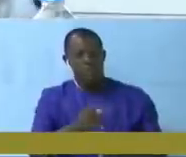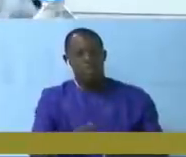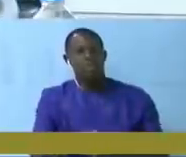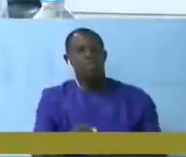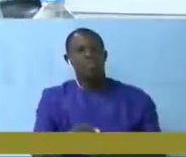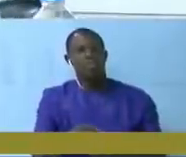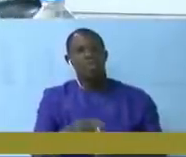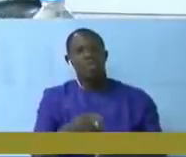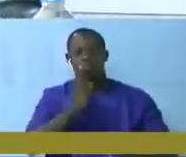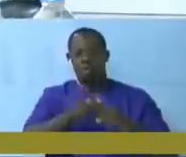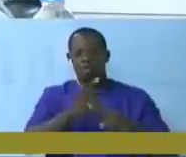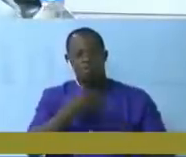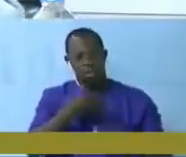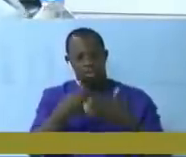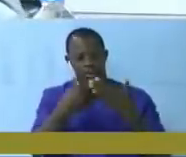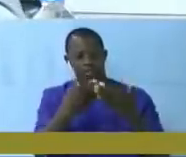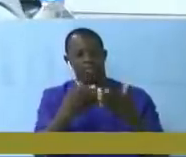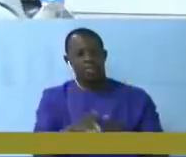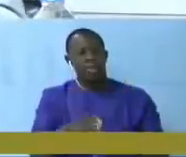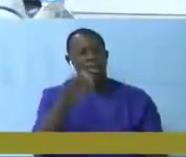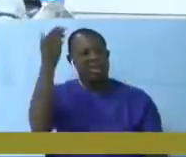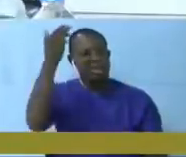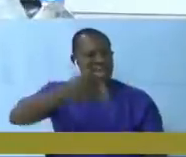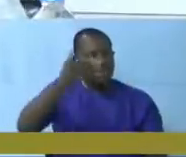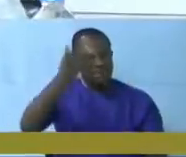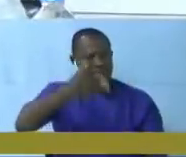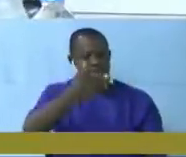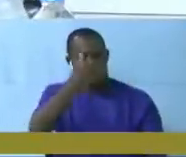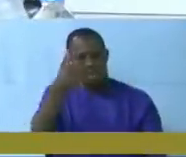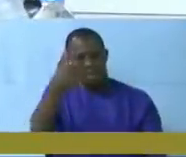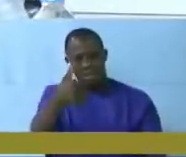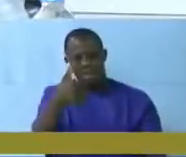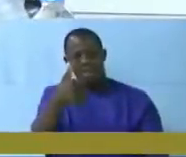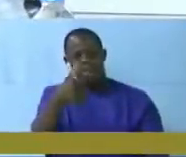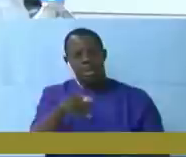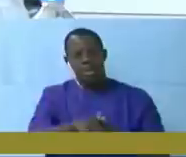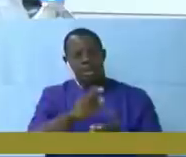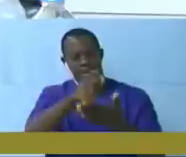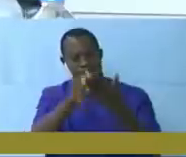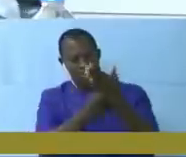draft, I listened to